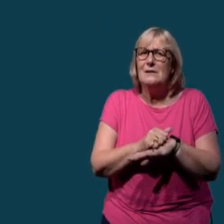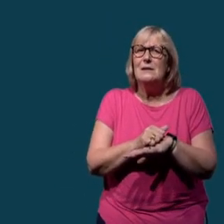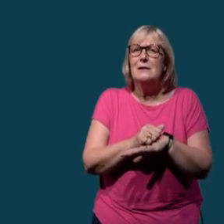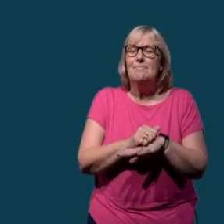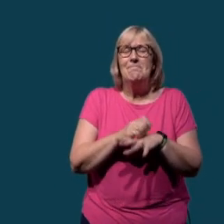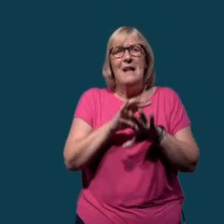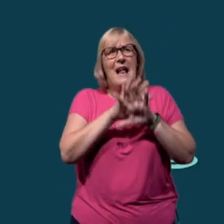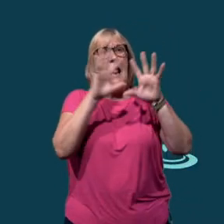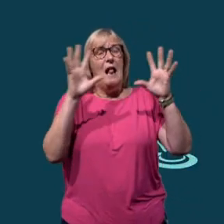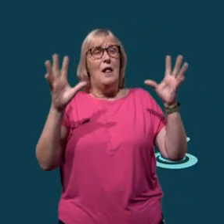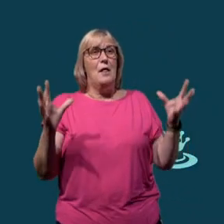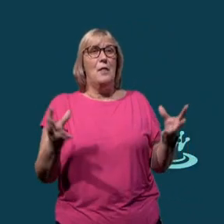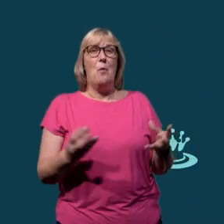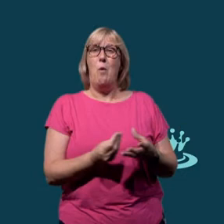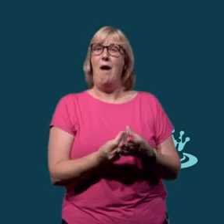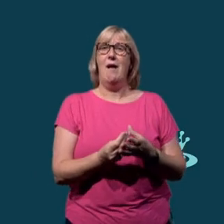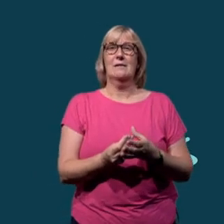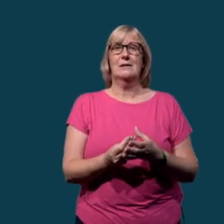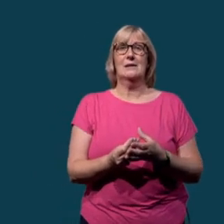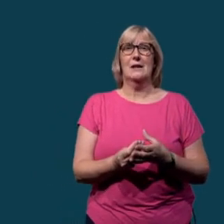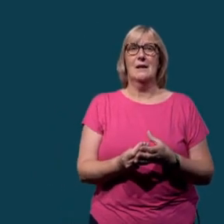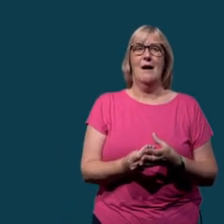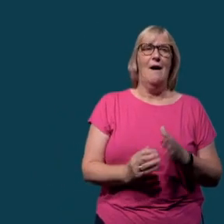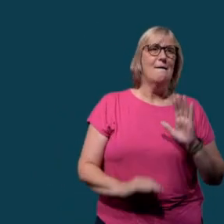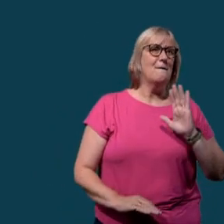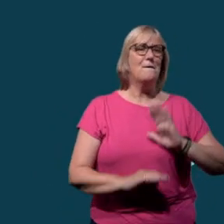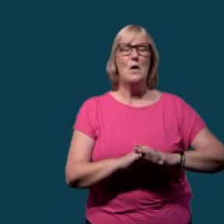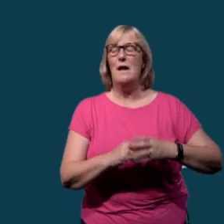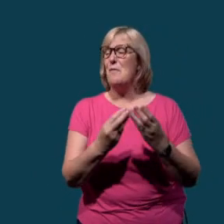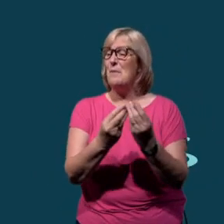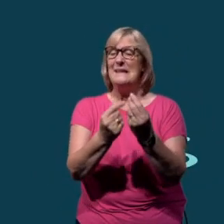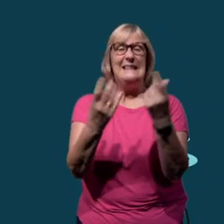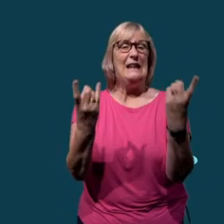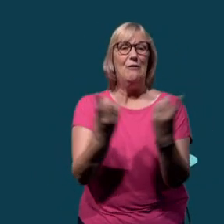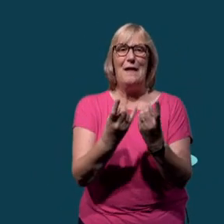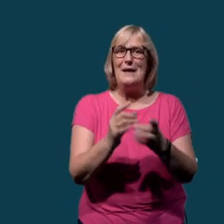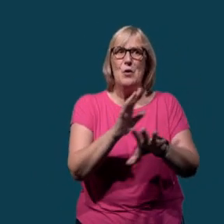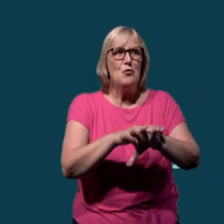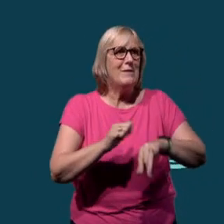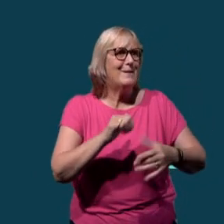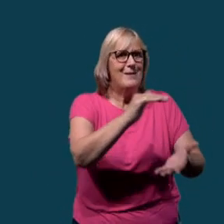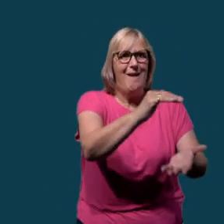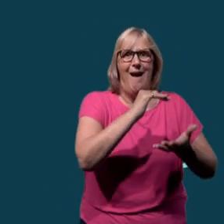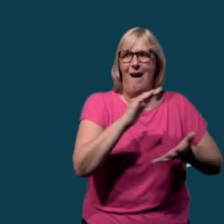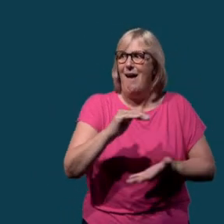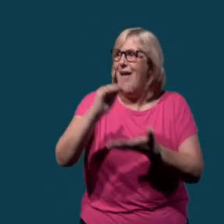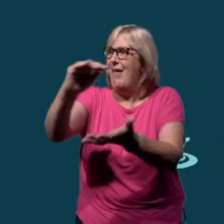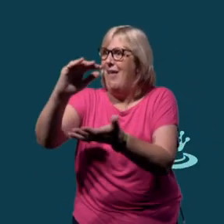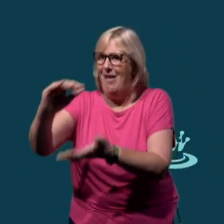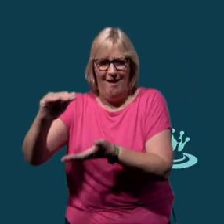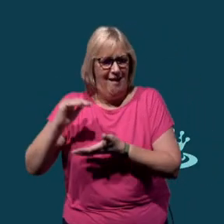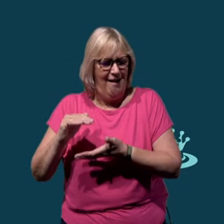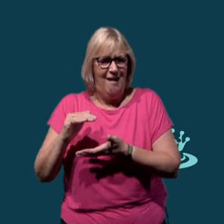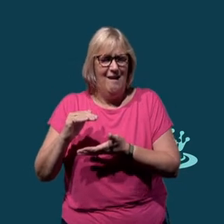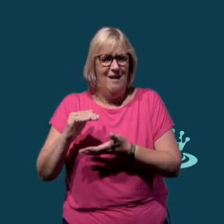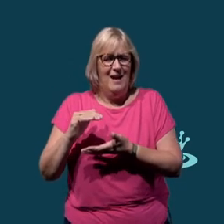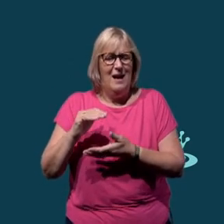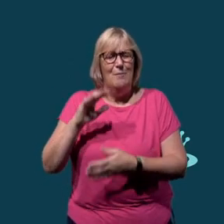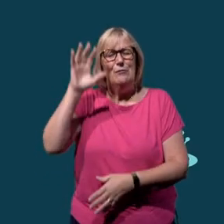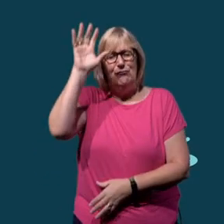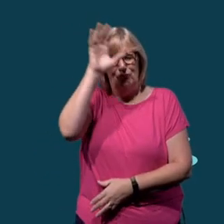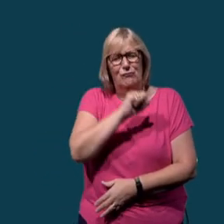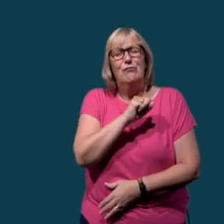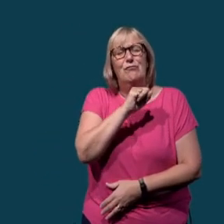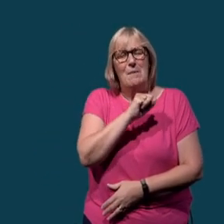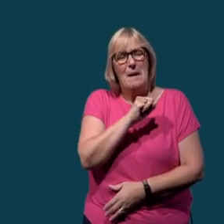the world is so full of materialism, so full of plenty. And just to remind